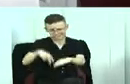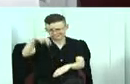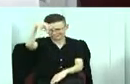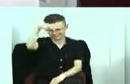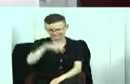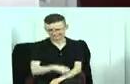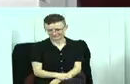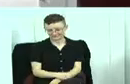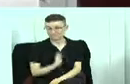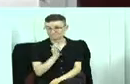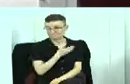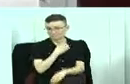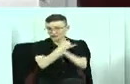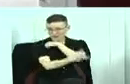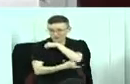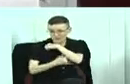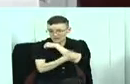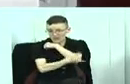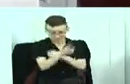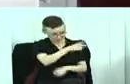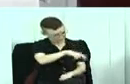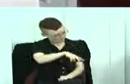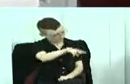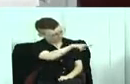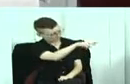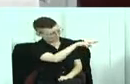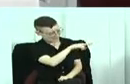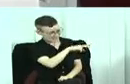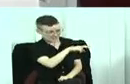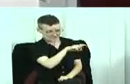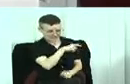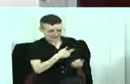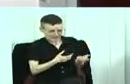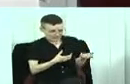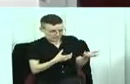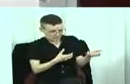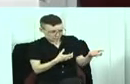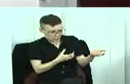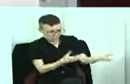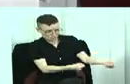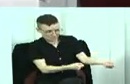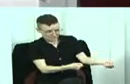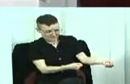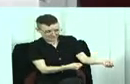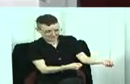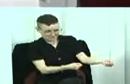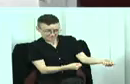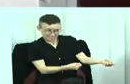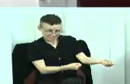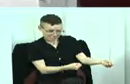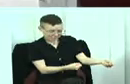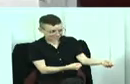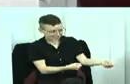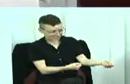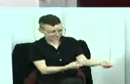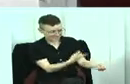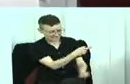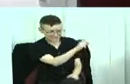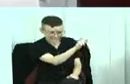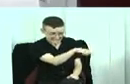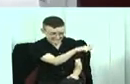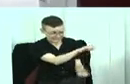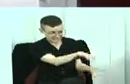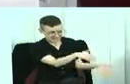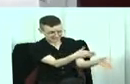look at our country and we have to just trust that what's taking place is a necessary death and that